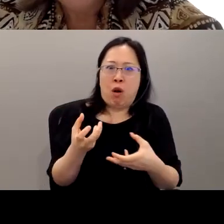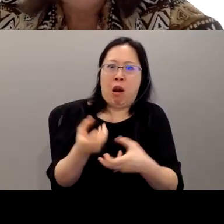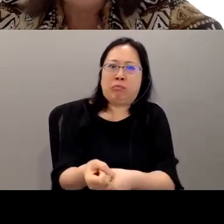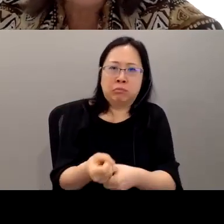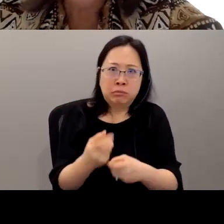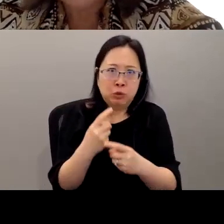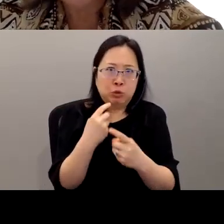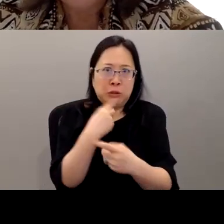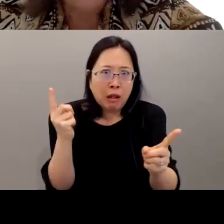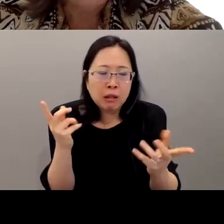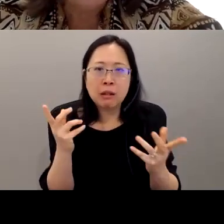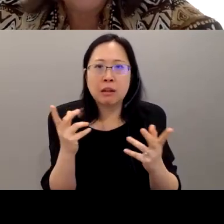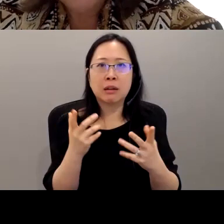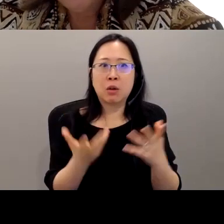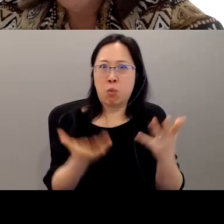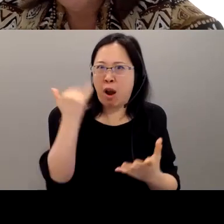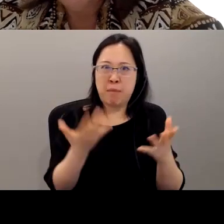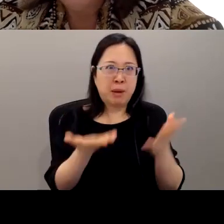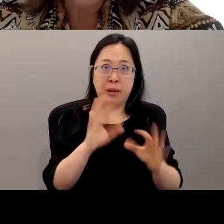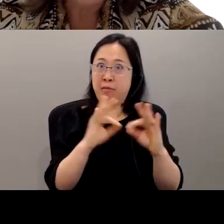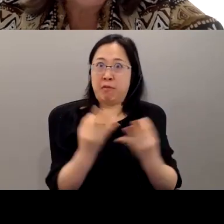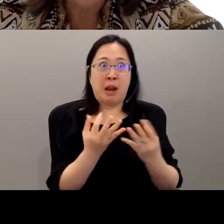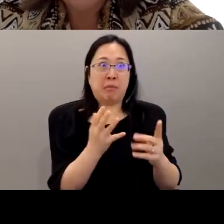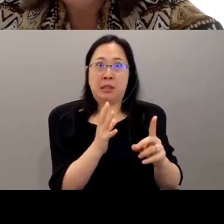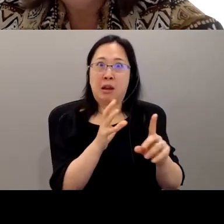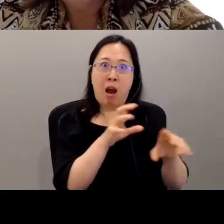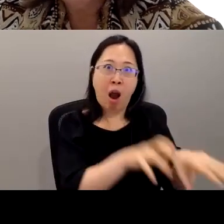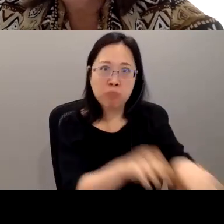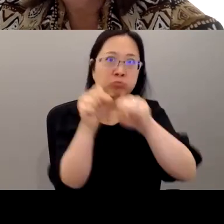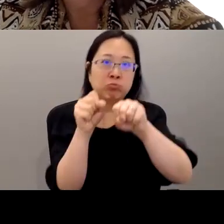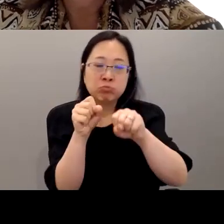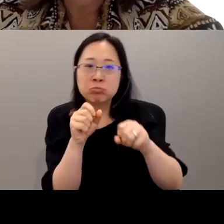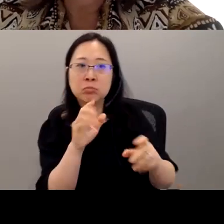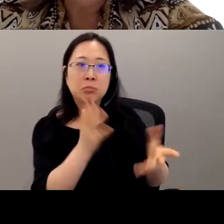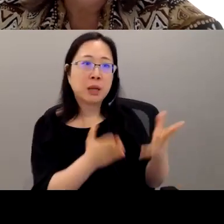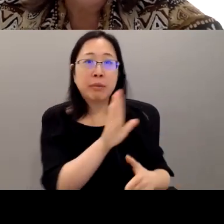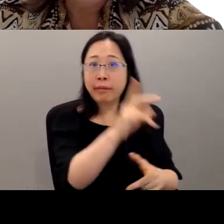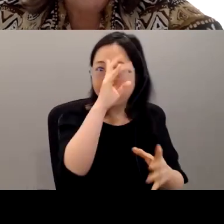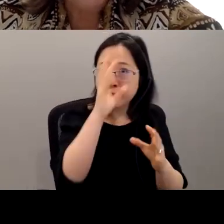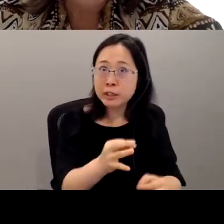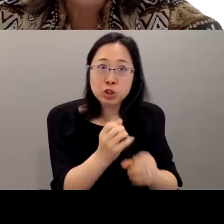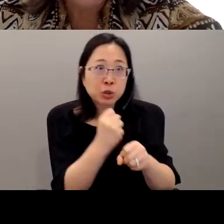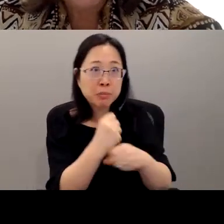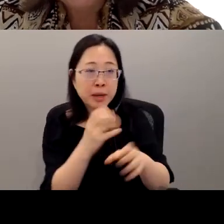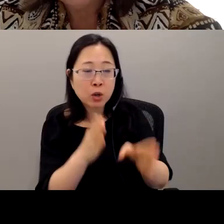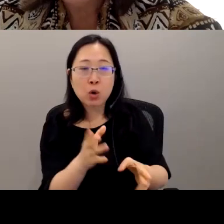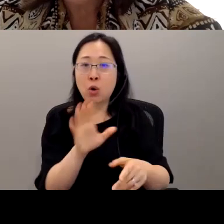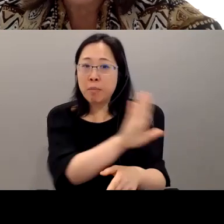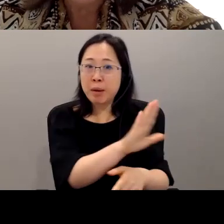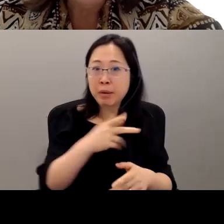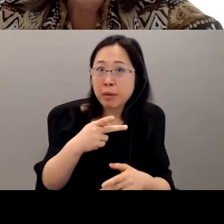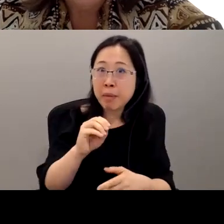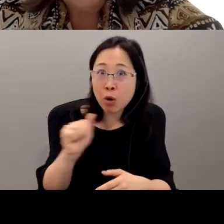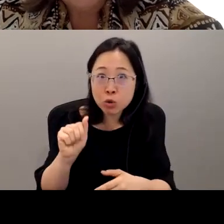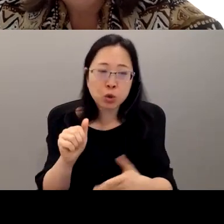family members have taken over their decision making of who the power of attorney is,